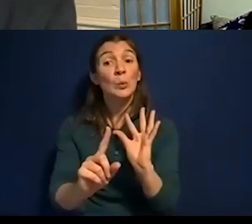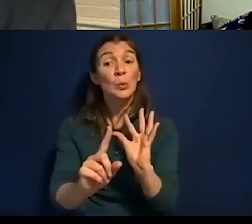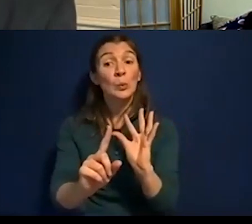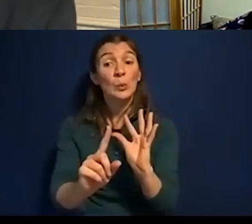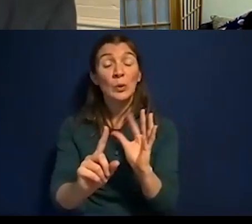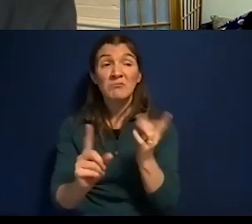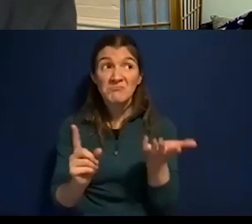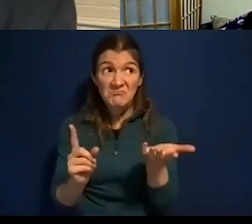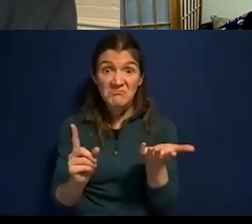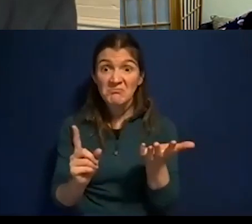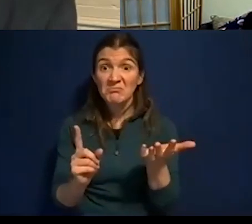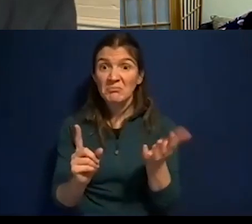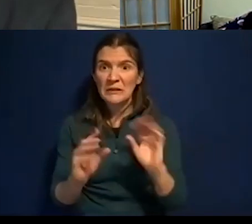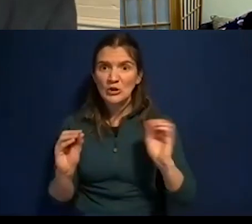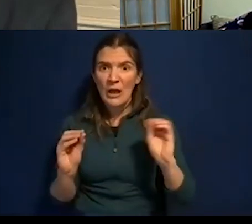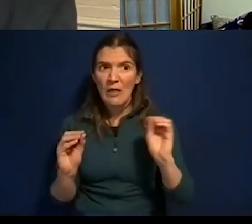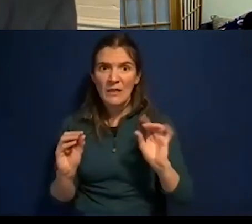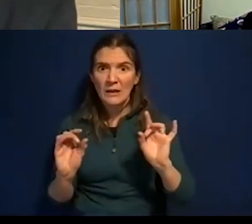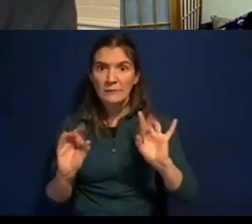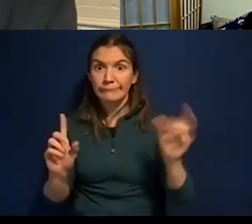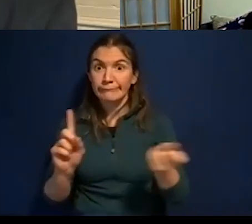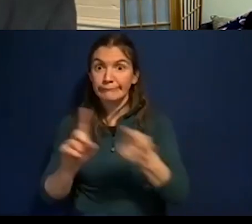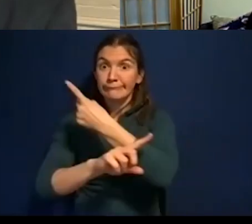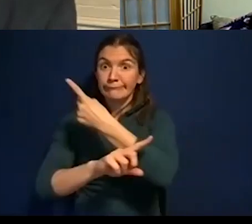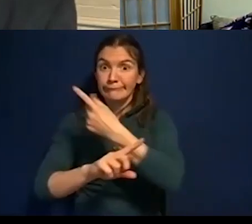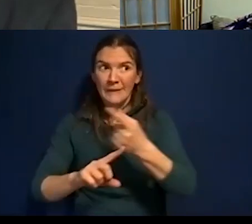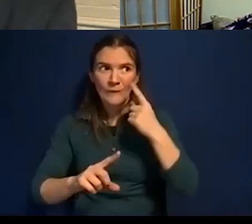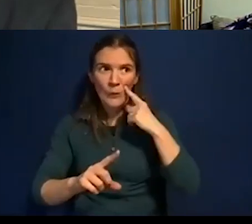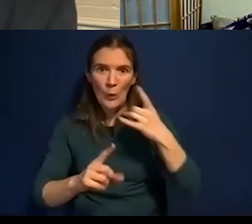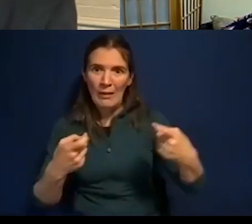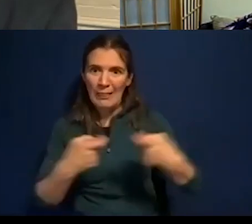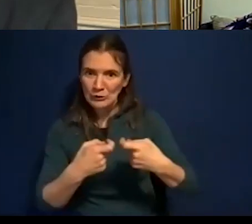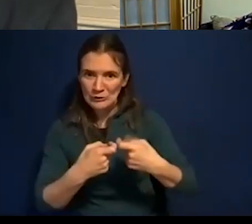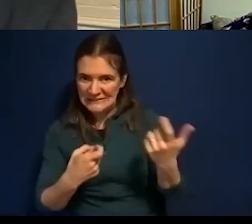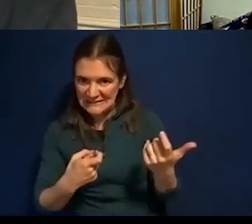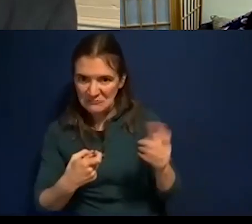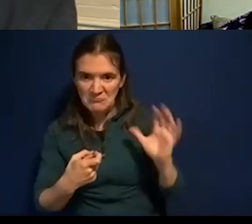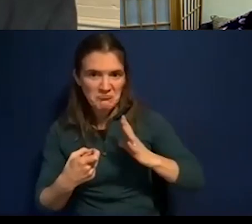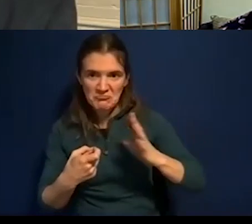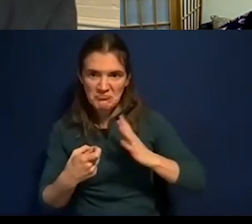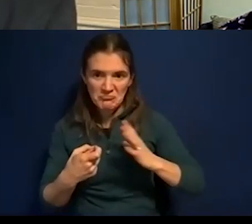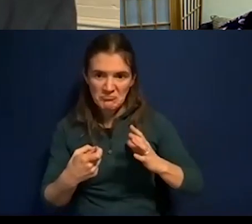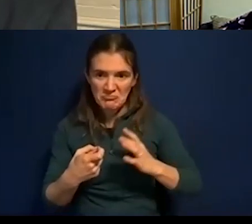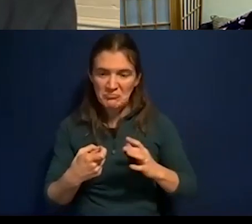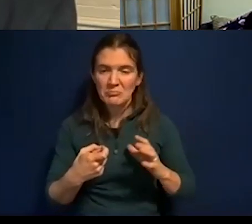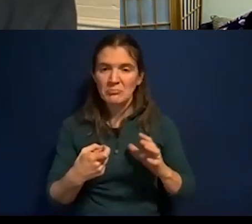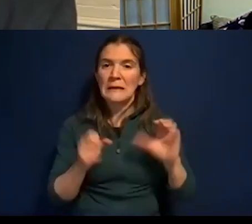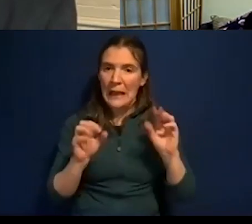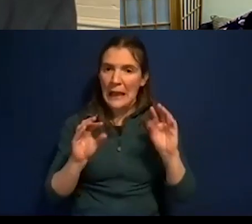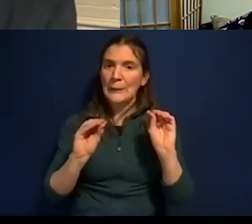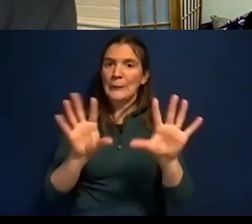way, out of the ordinary in terms of them and their lighting ability.